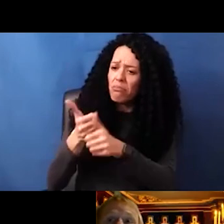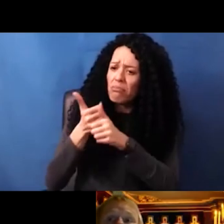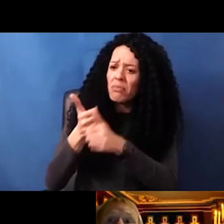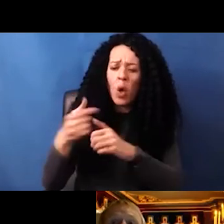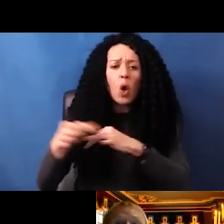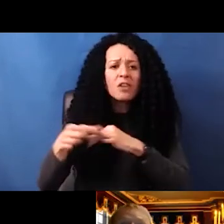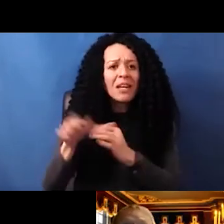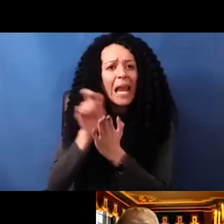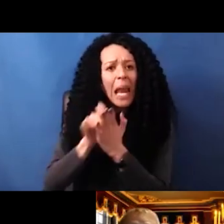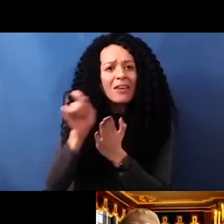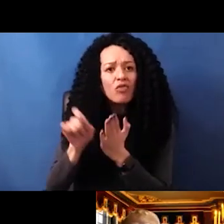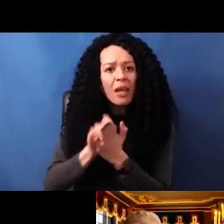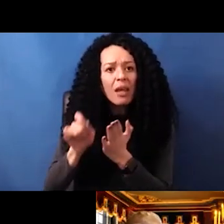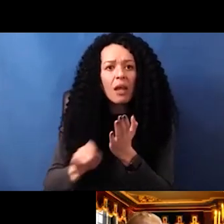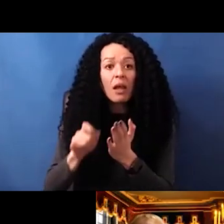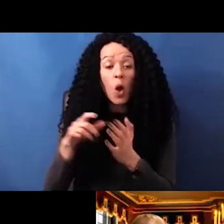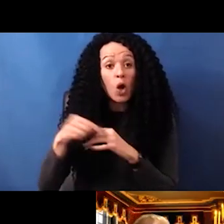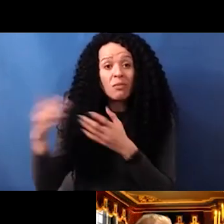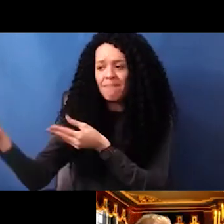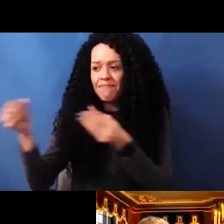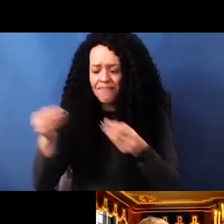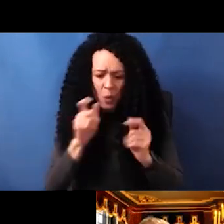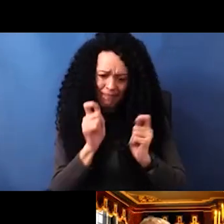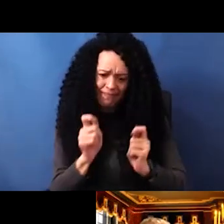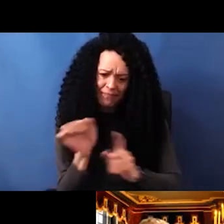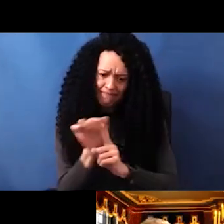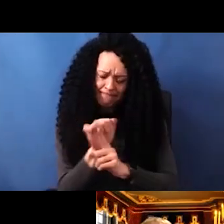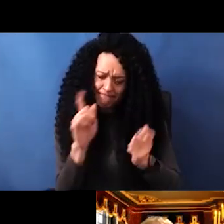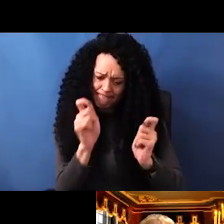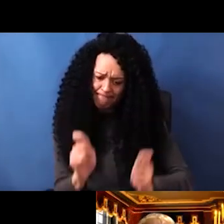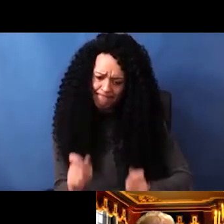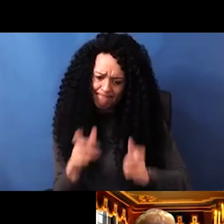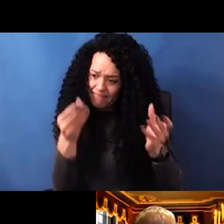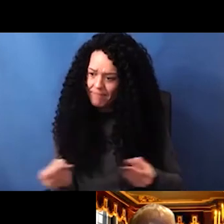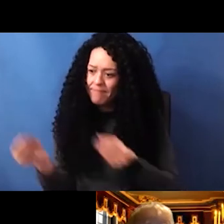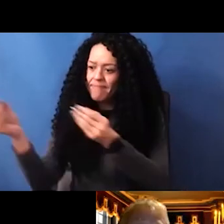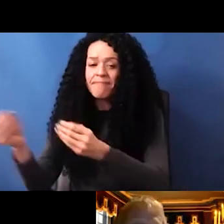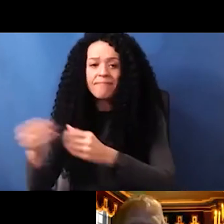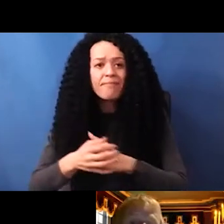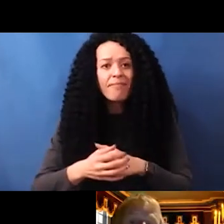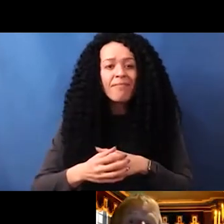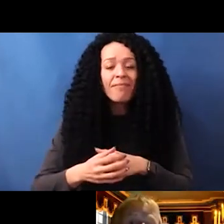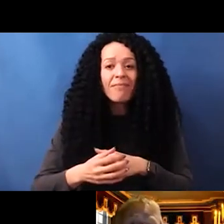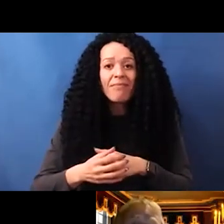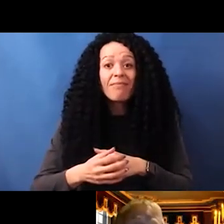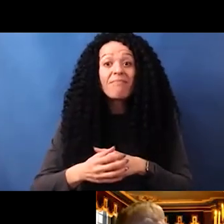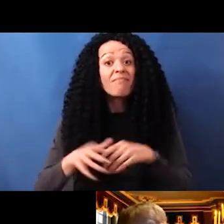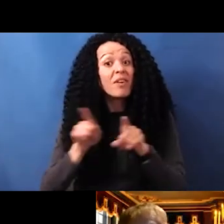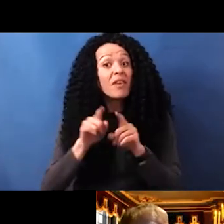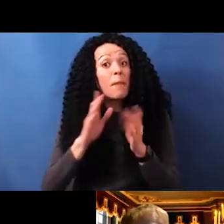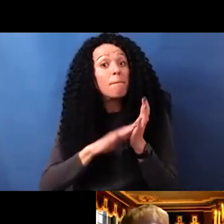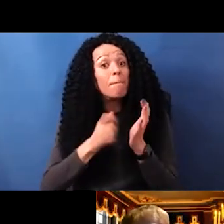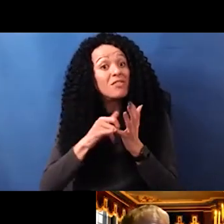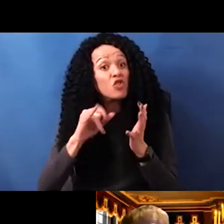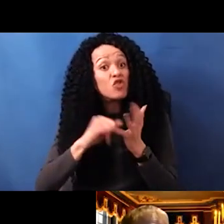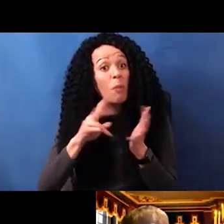his literary labours and often gave to them a polish which added not a little to their merit. You know, it was Mrs. Somerville